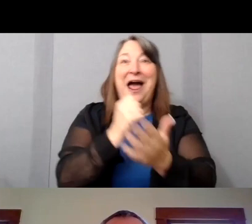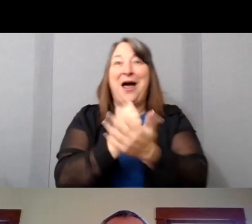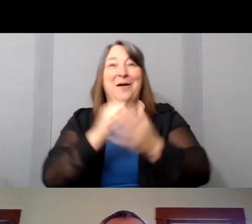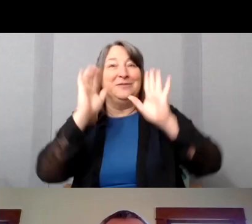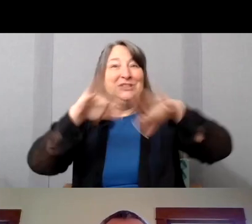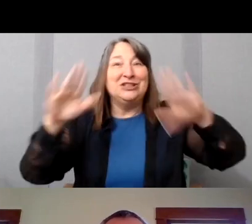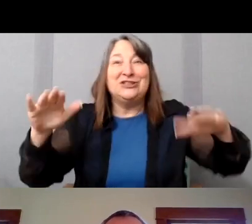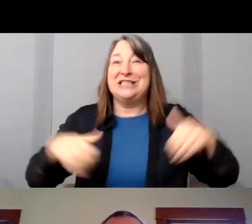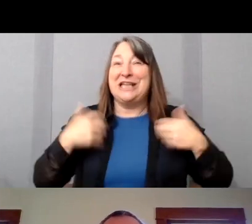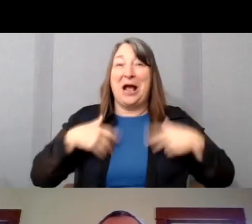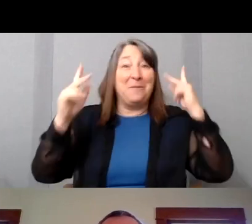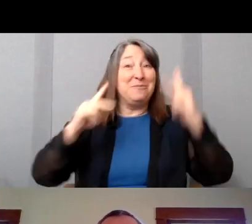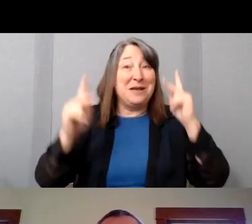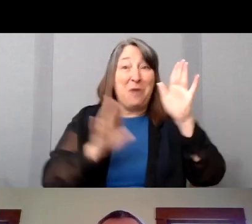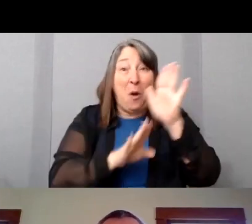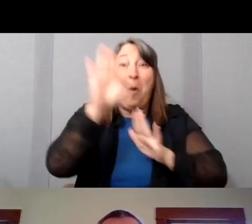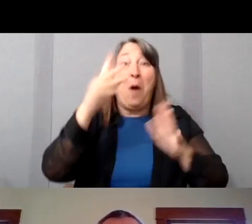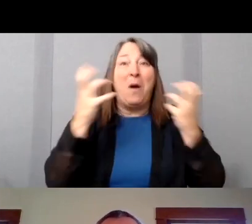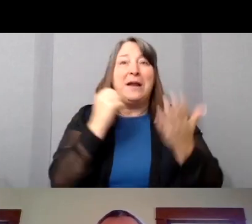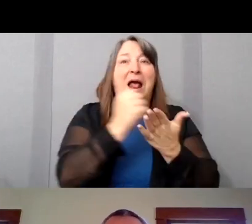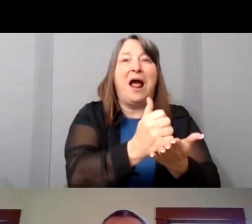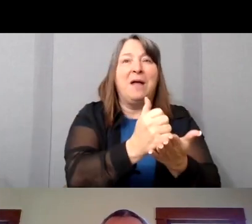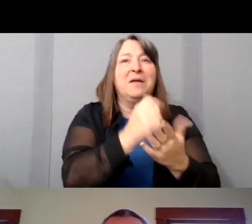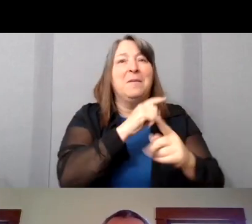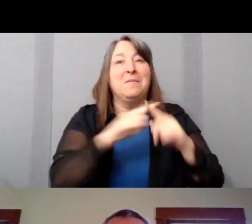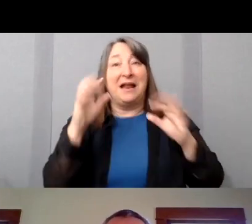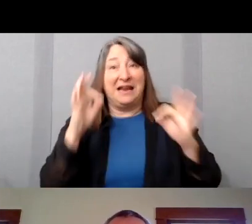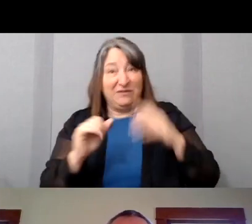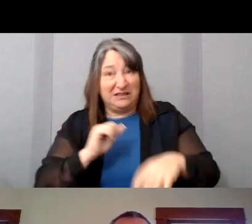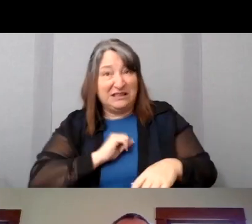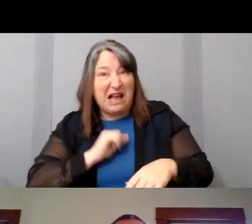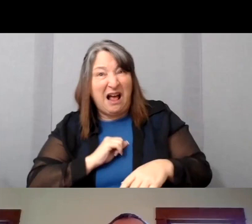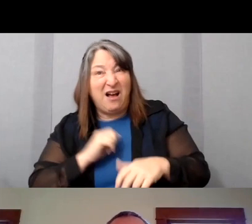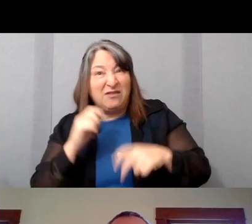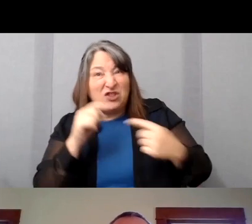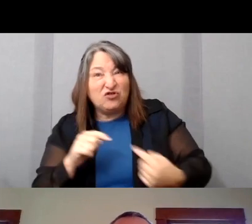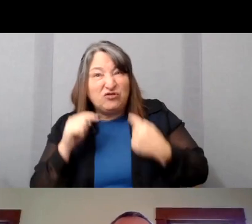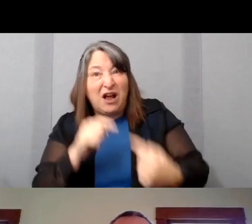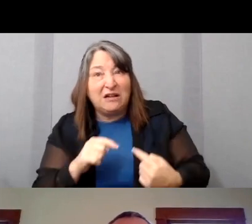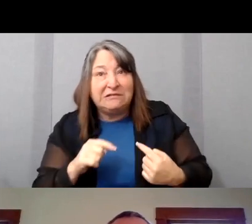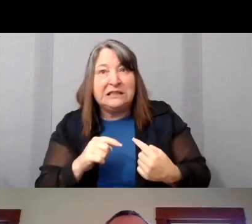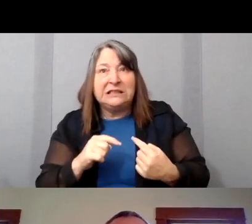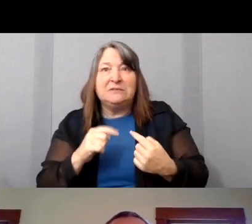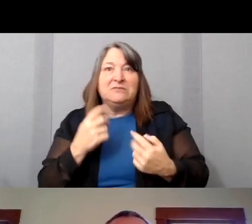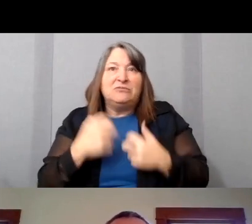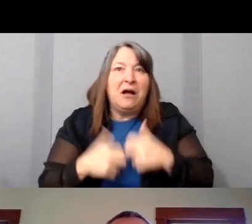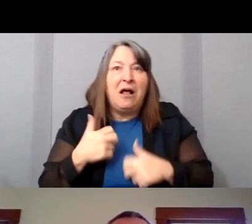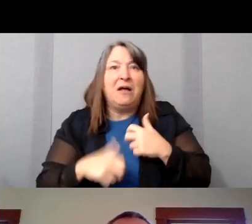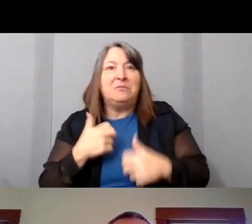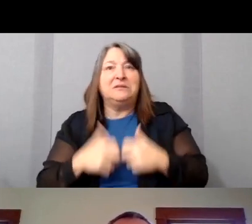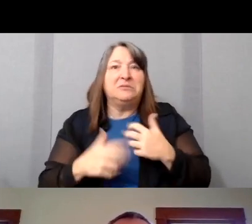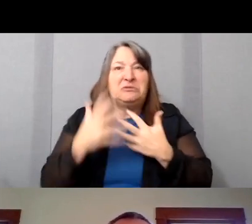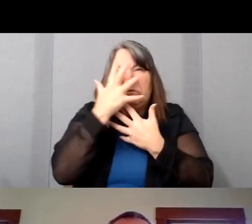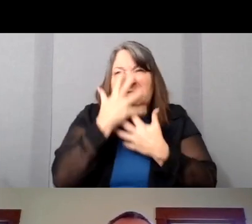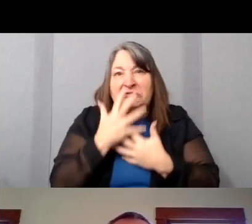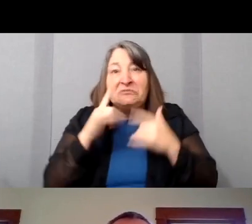young people thrive, but we can't do that if we're struggling ourselves. And so just really keeping that in mind,